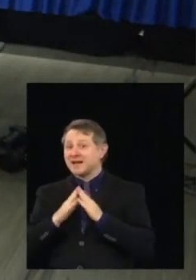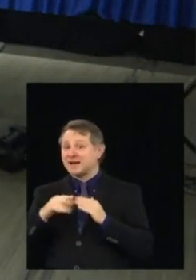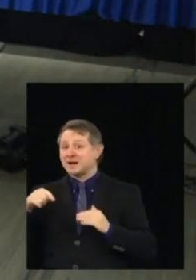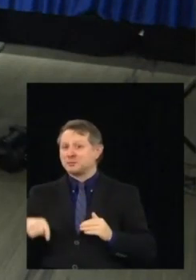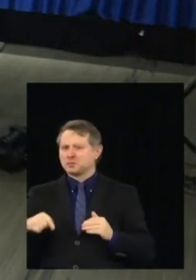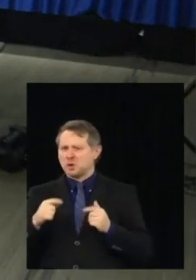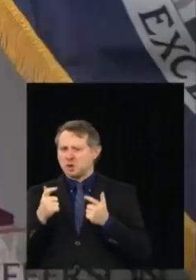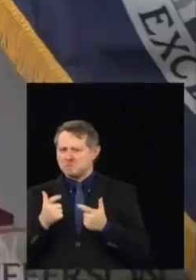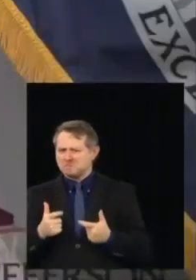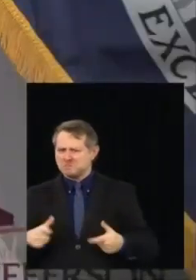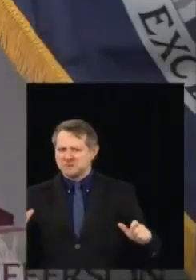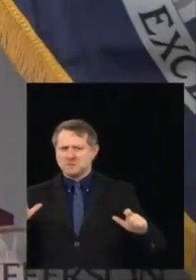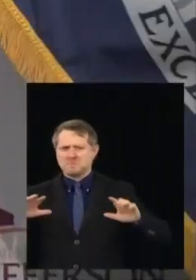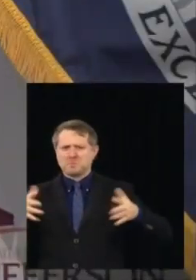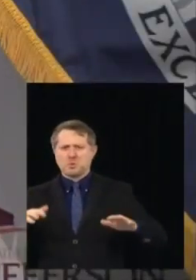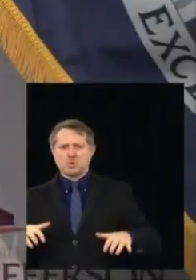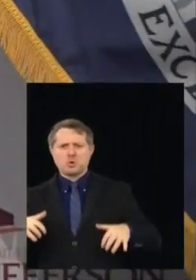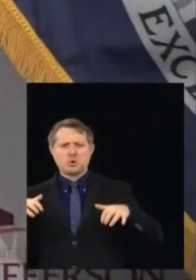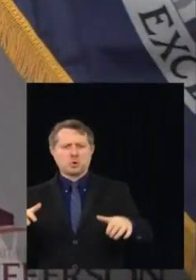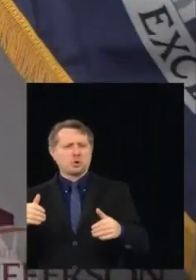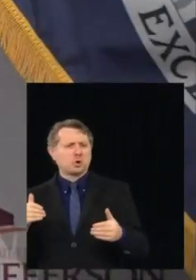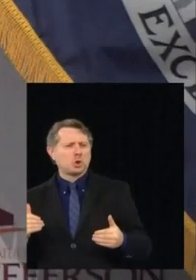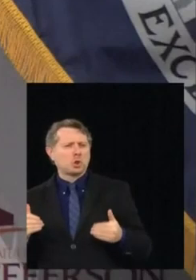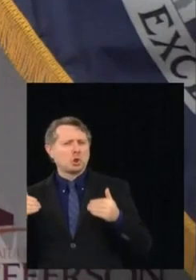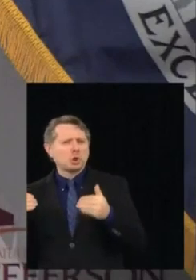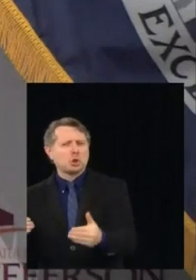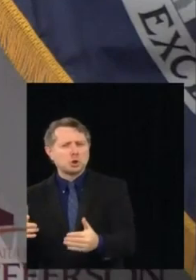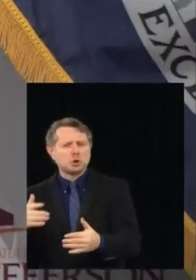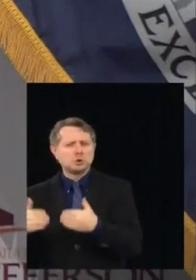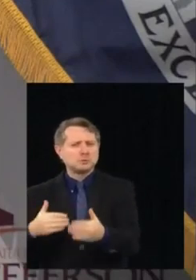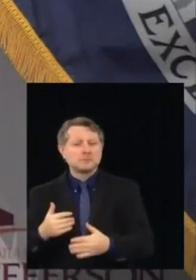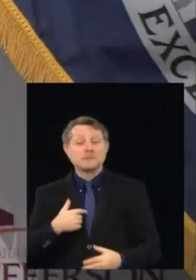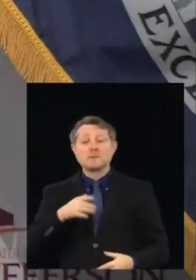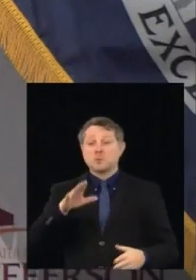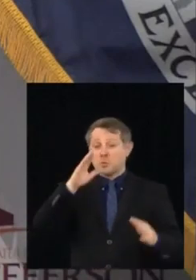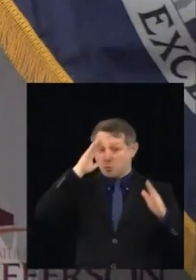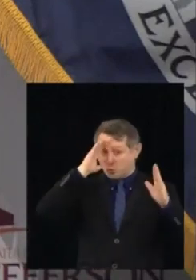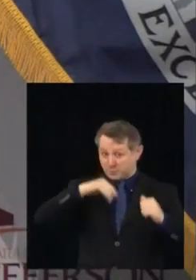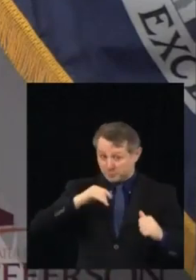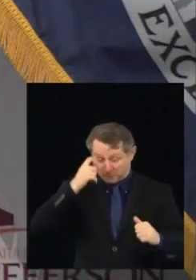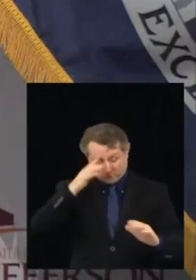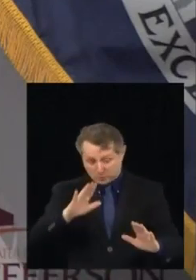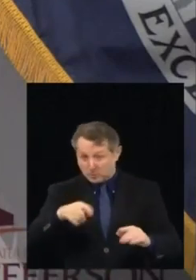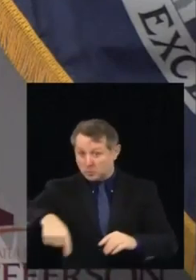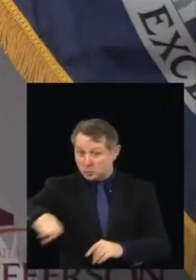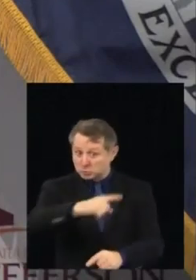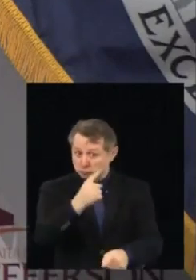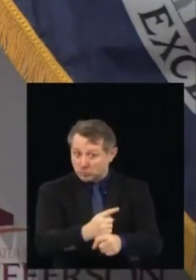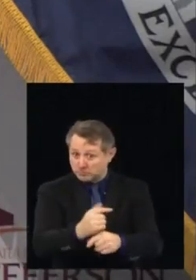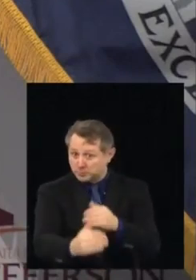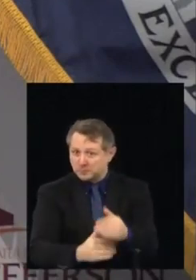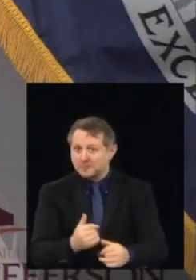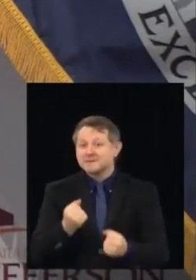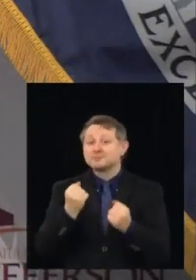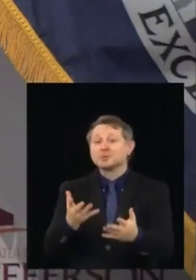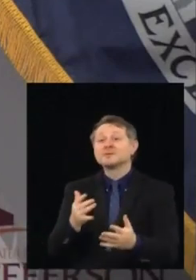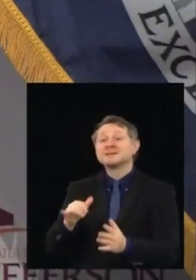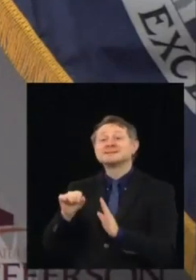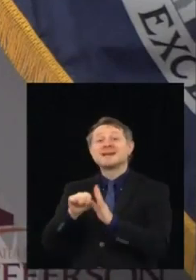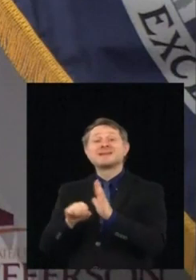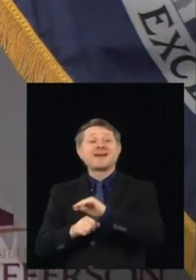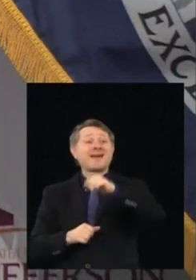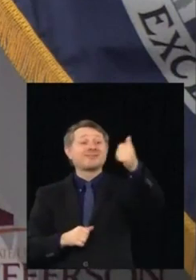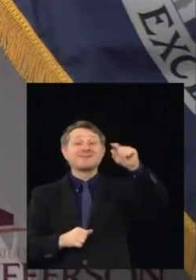what you've laid out? Look, I hope they're right. I hope they're careful, right? You have a lot of states that